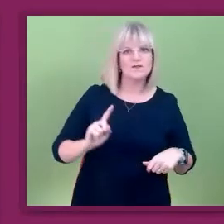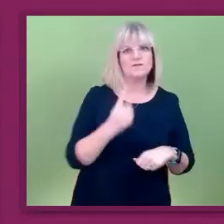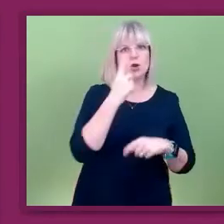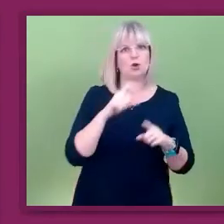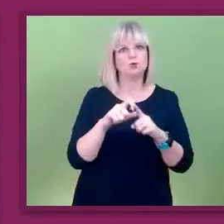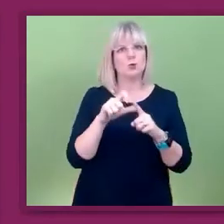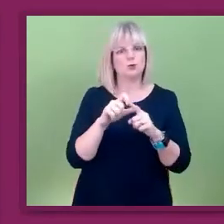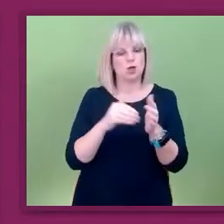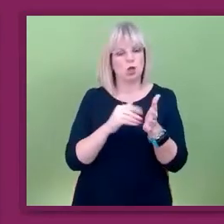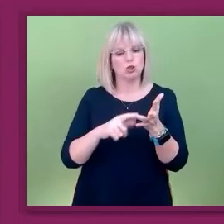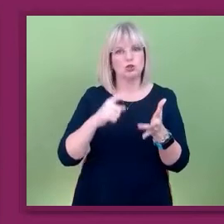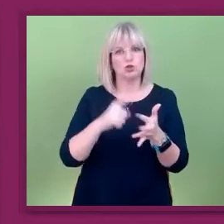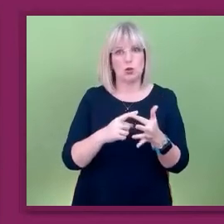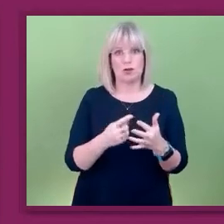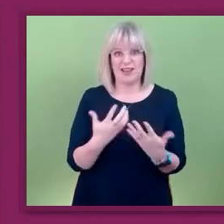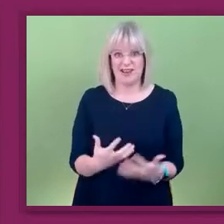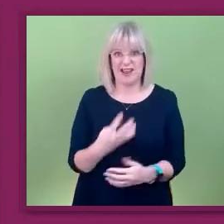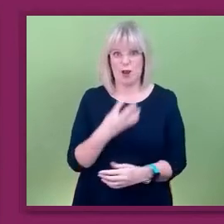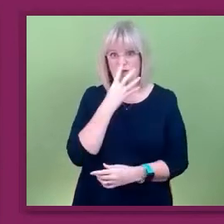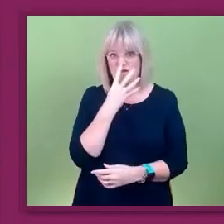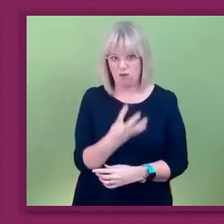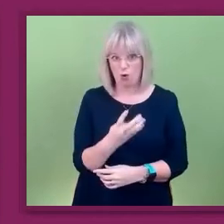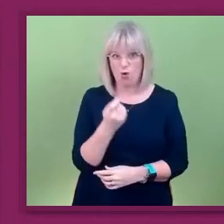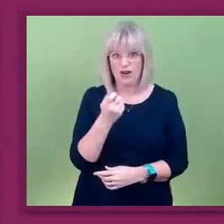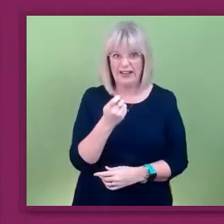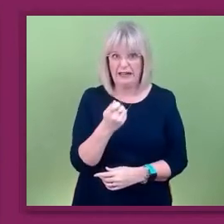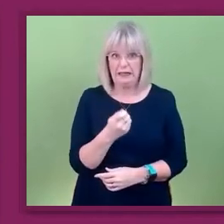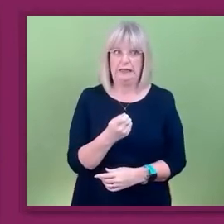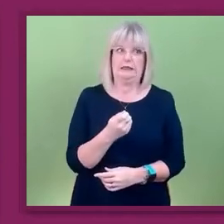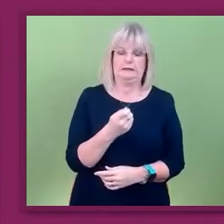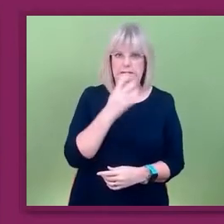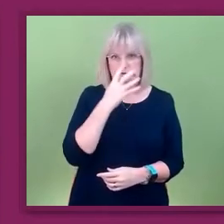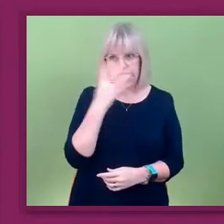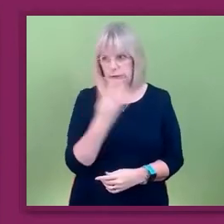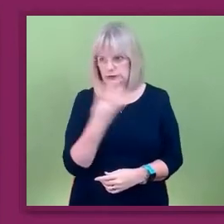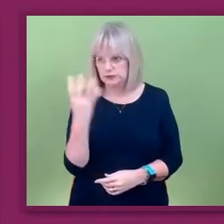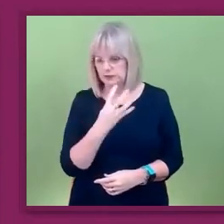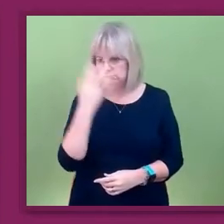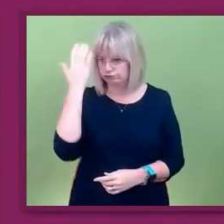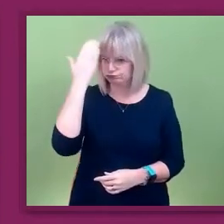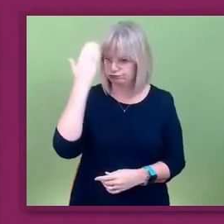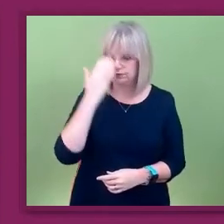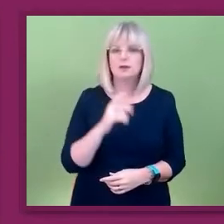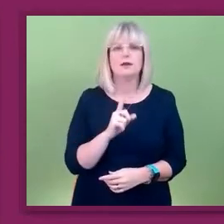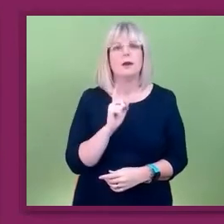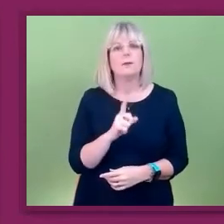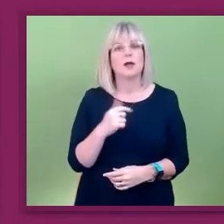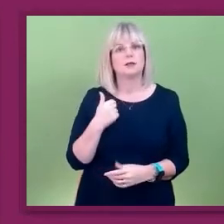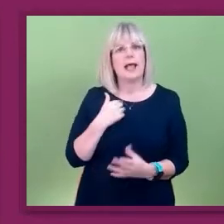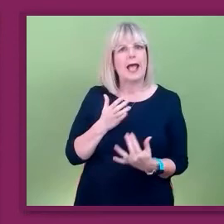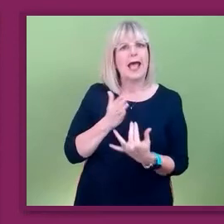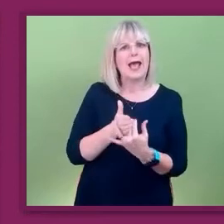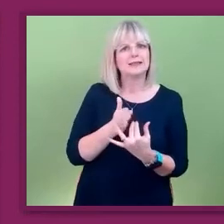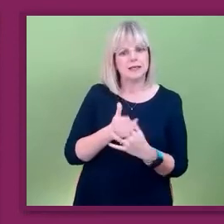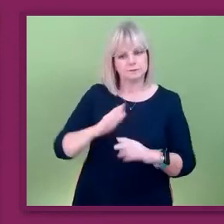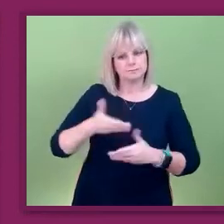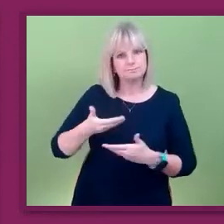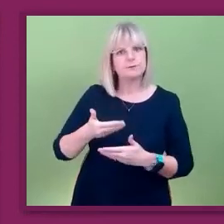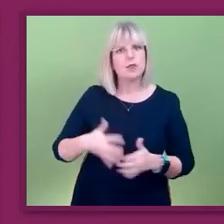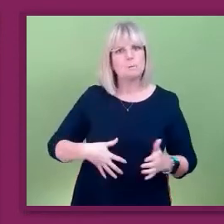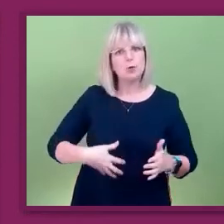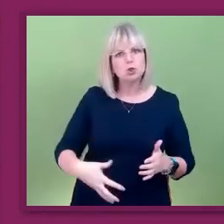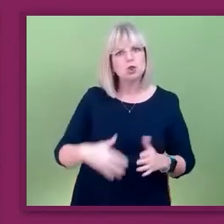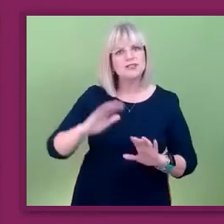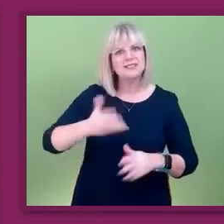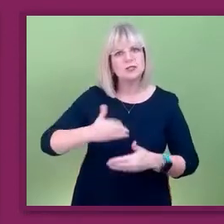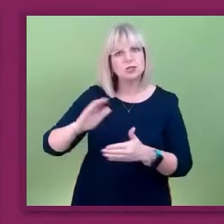She's 4 going on 14. But when I was accessing maternity services, I noticed that I